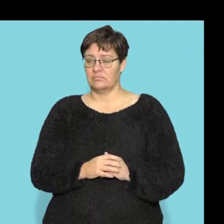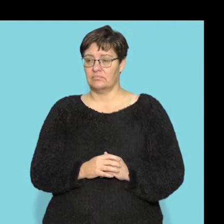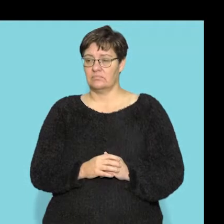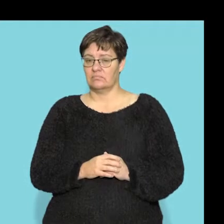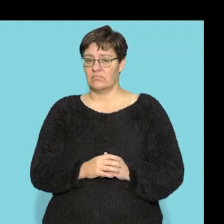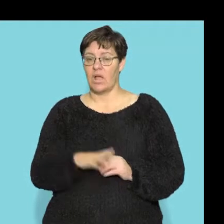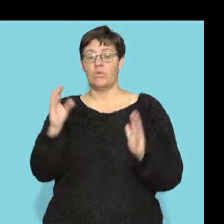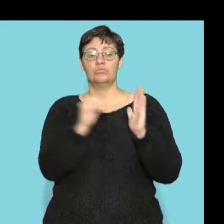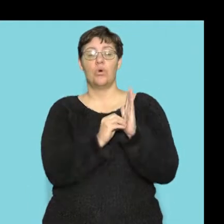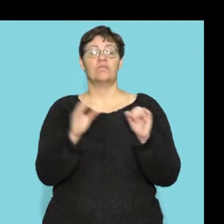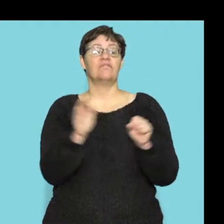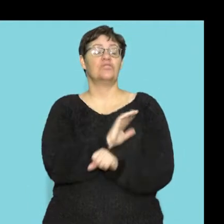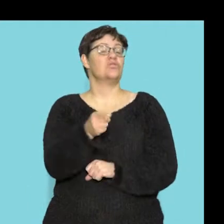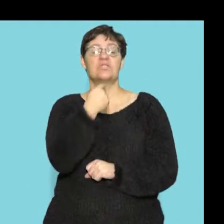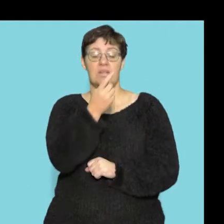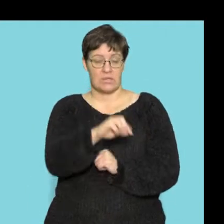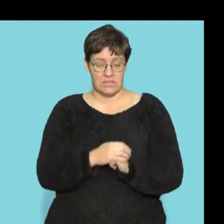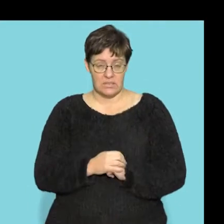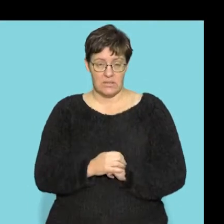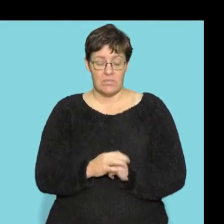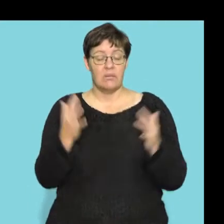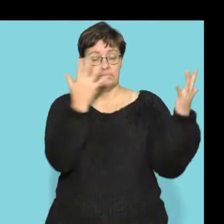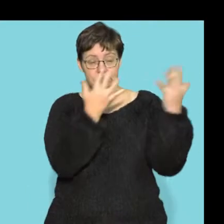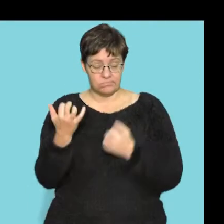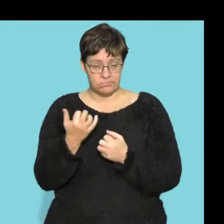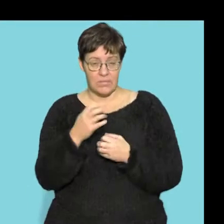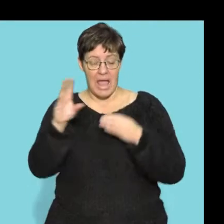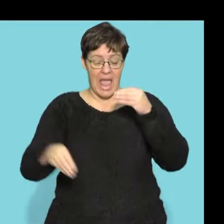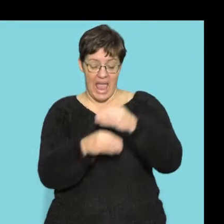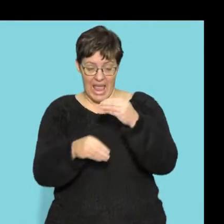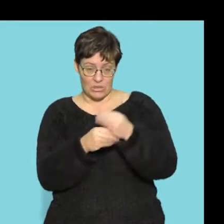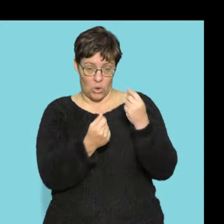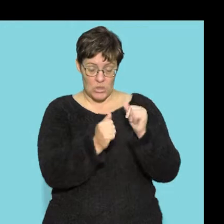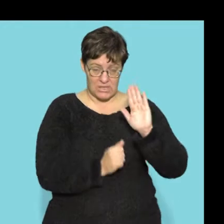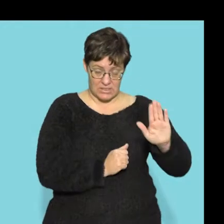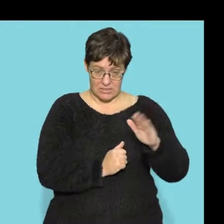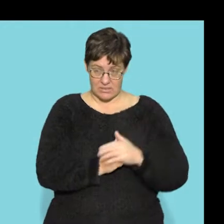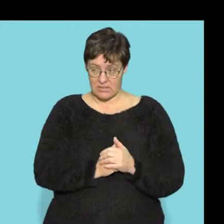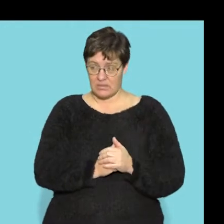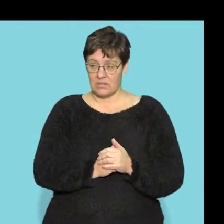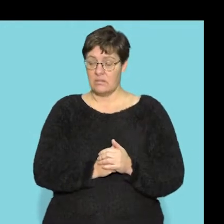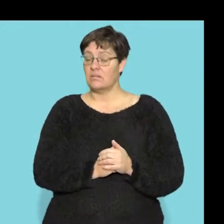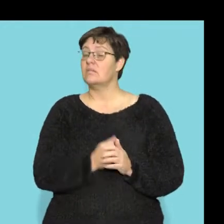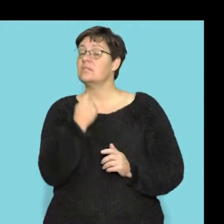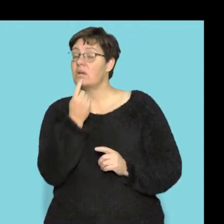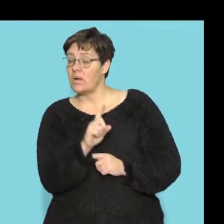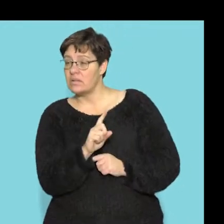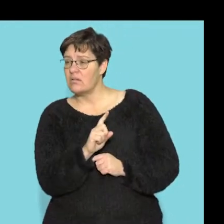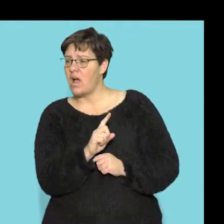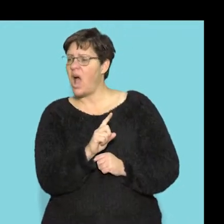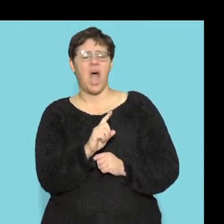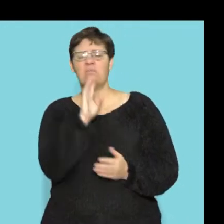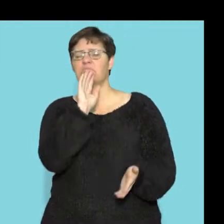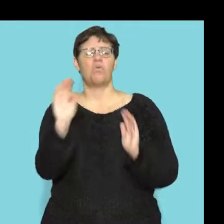note. What do we have? We've worked out our additions at cost. Remember what we said? Straightforward